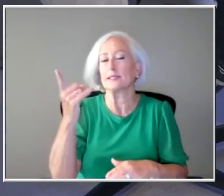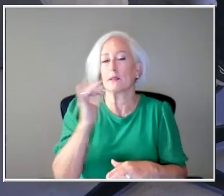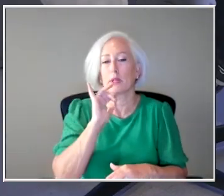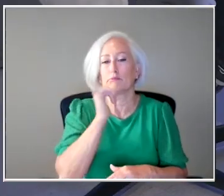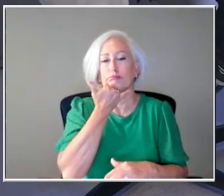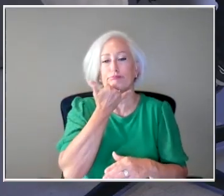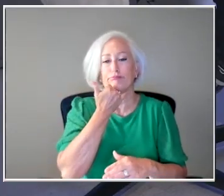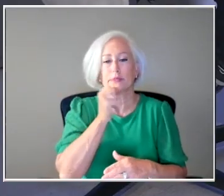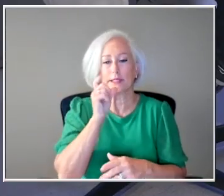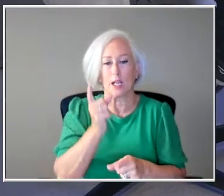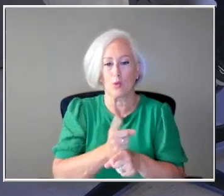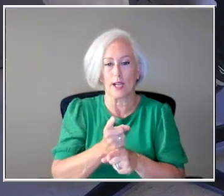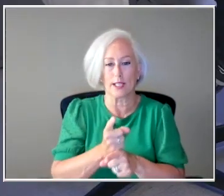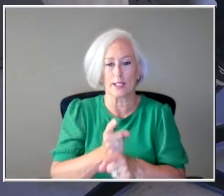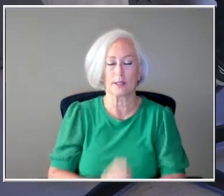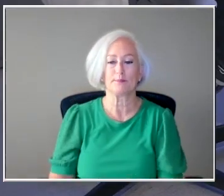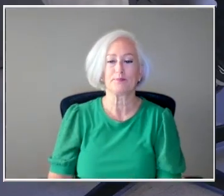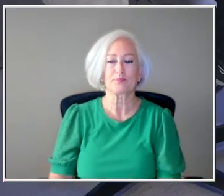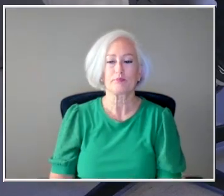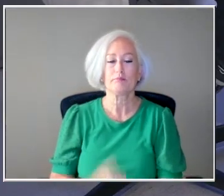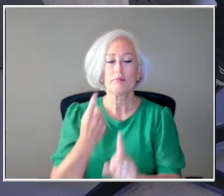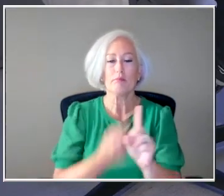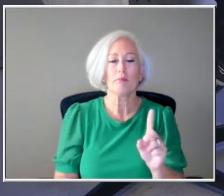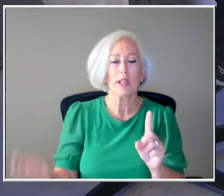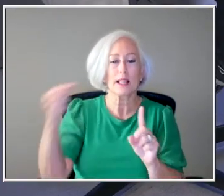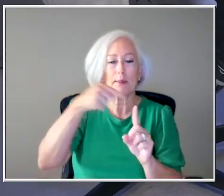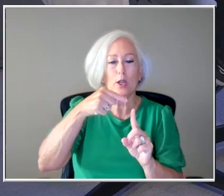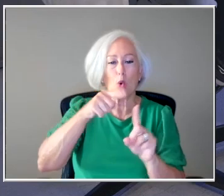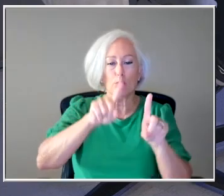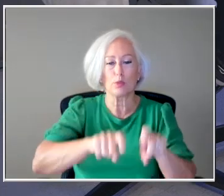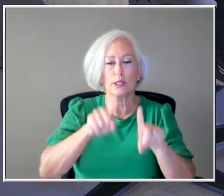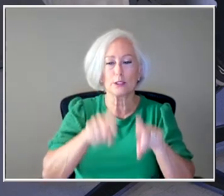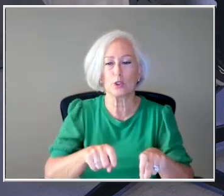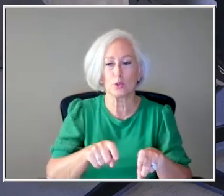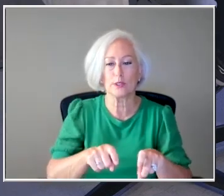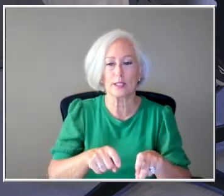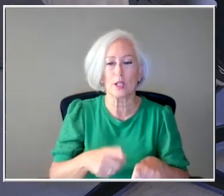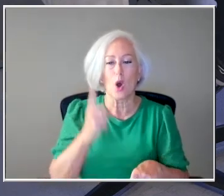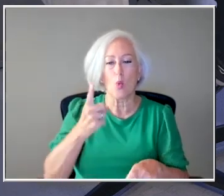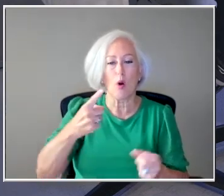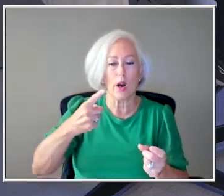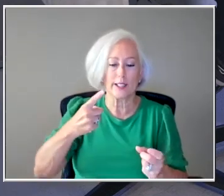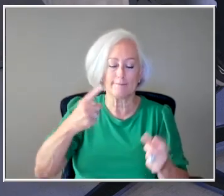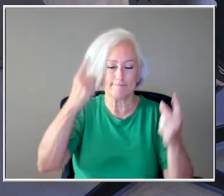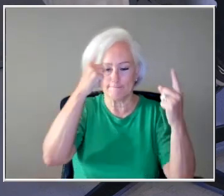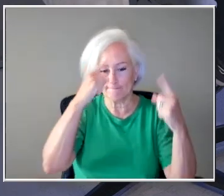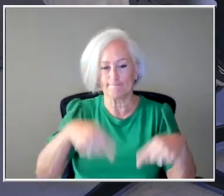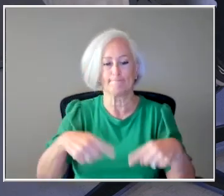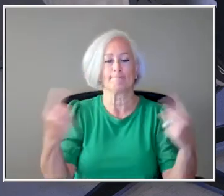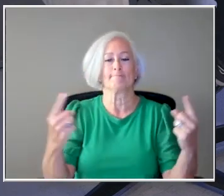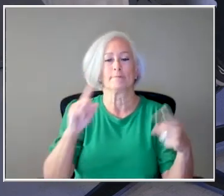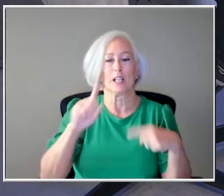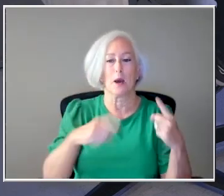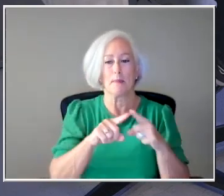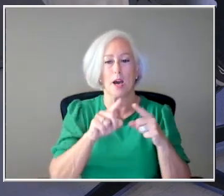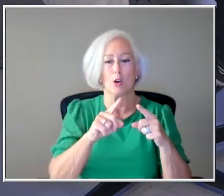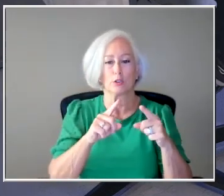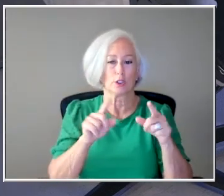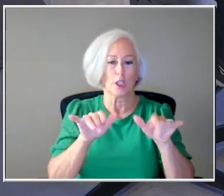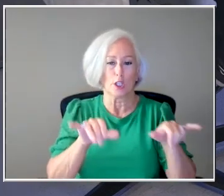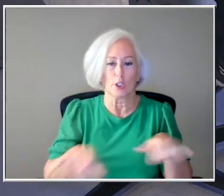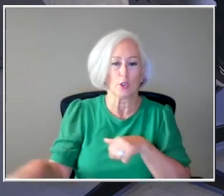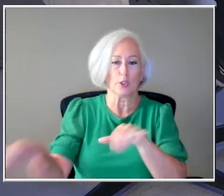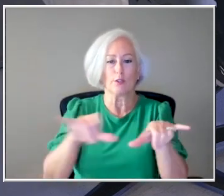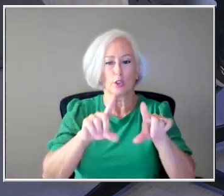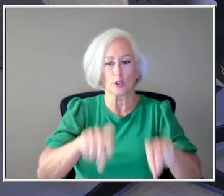you, just back to the test, on what are the arguments against universal testing? Is it against, or is it just not